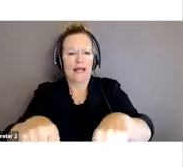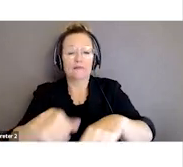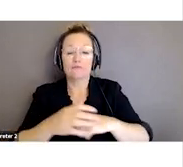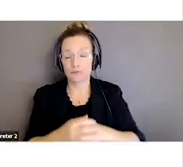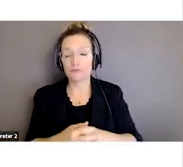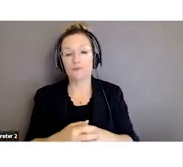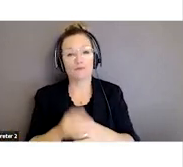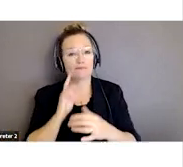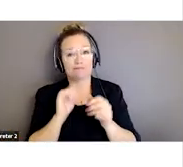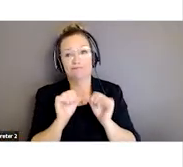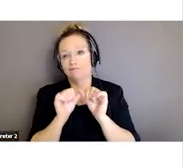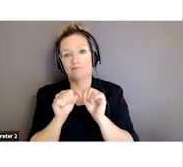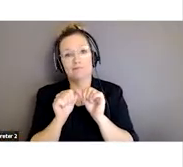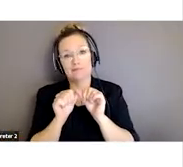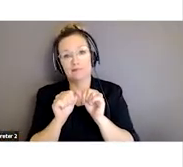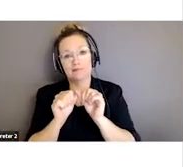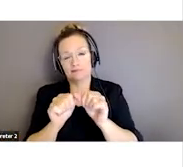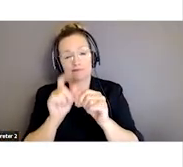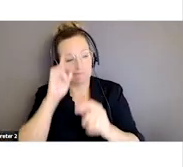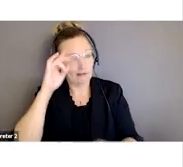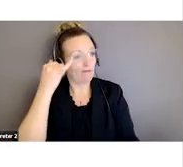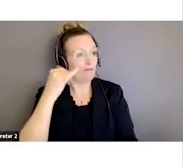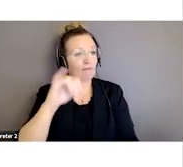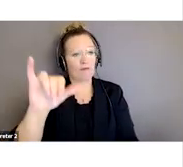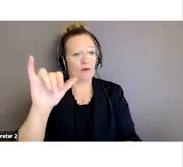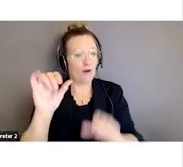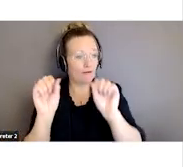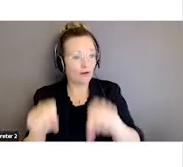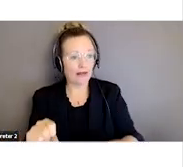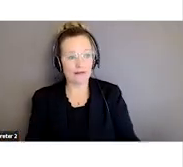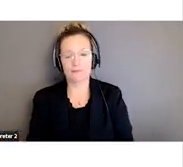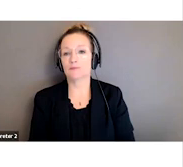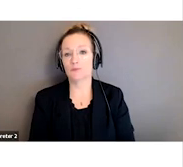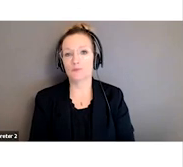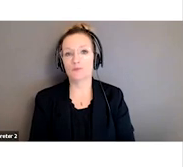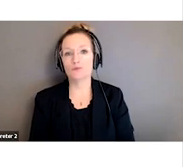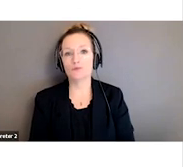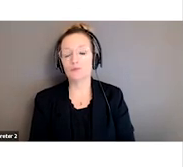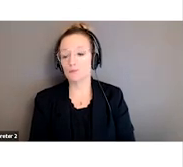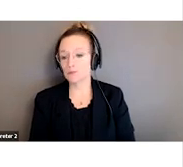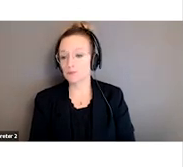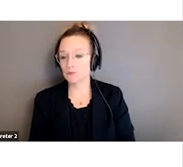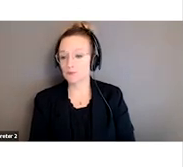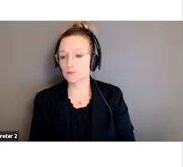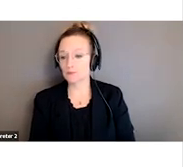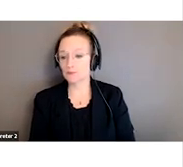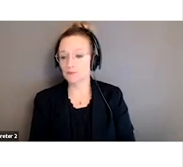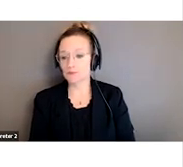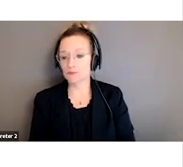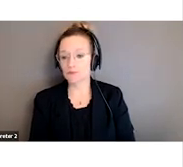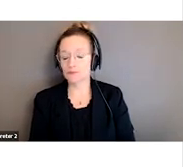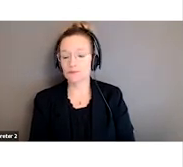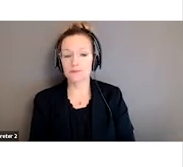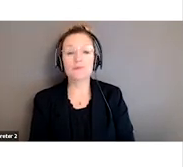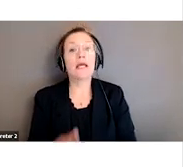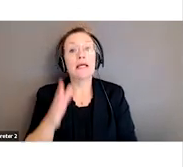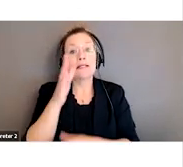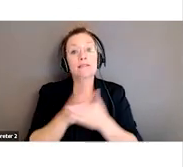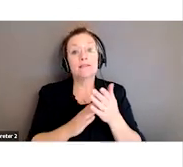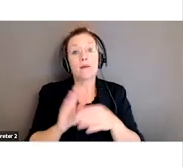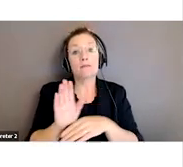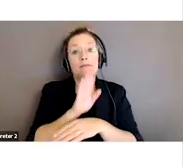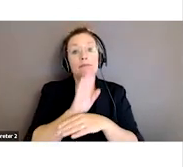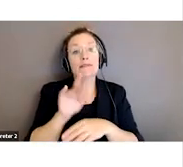can last forever if you'd like it to. So some industries or some types